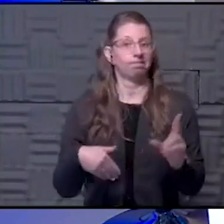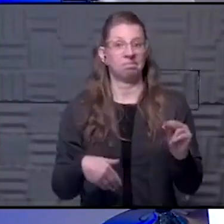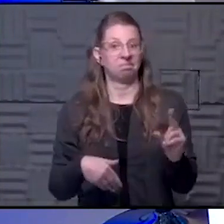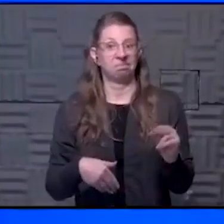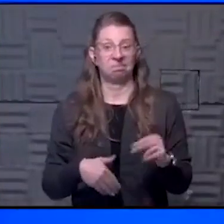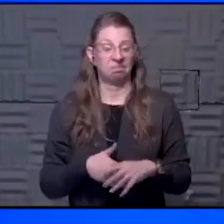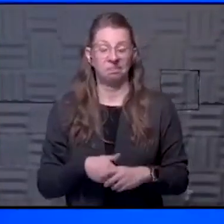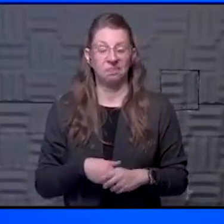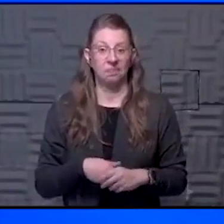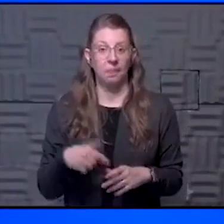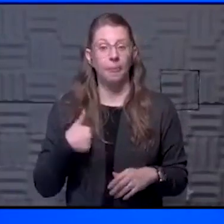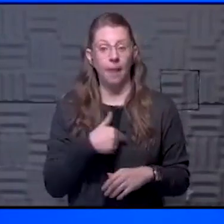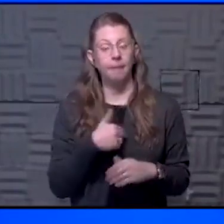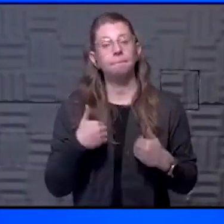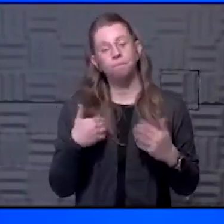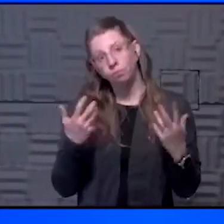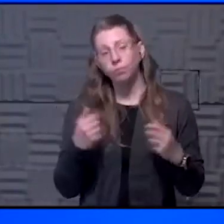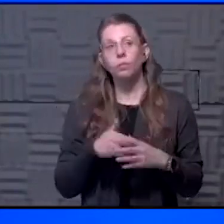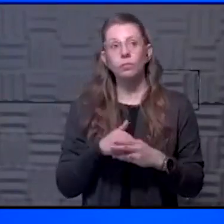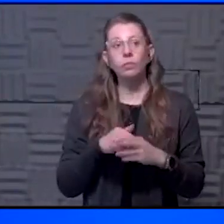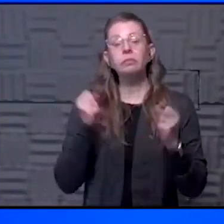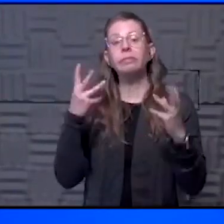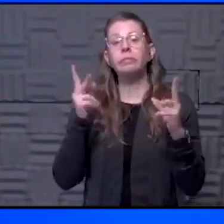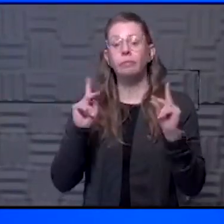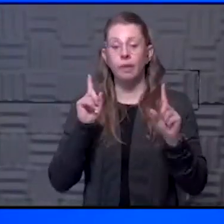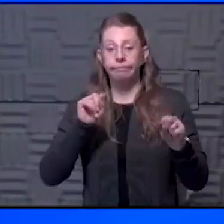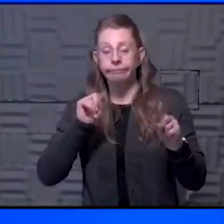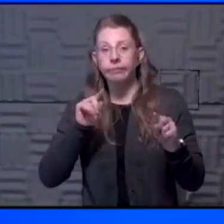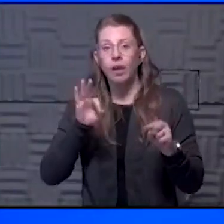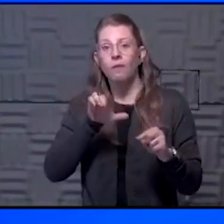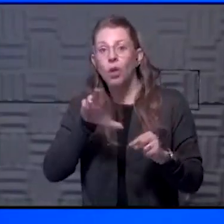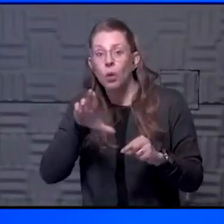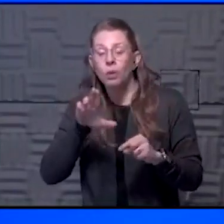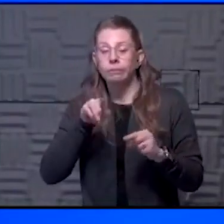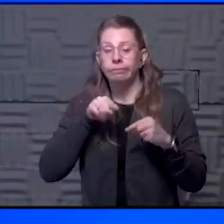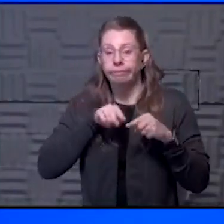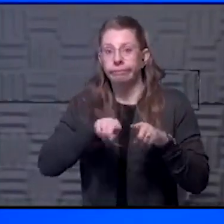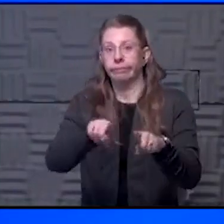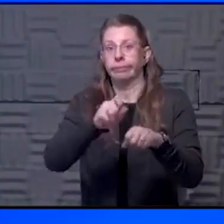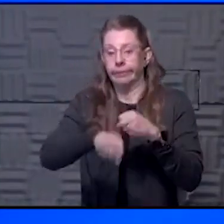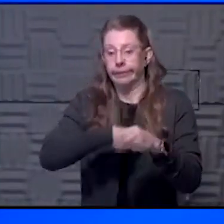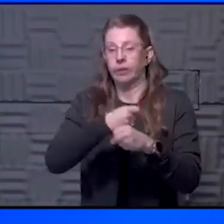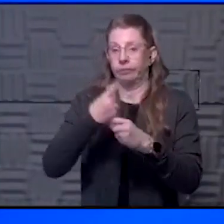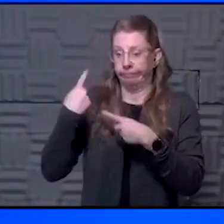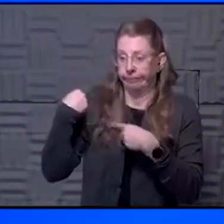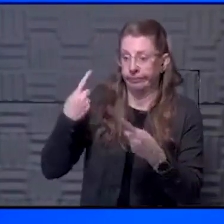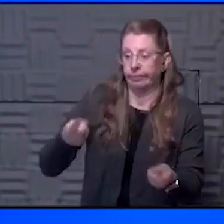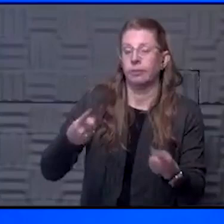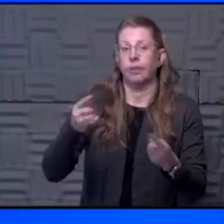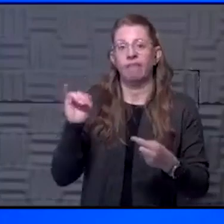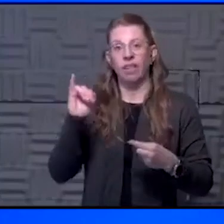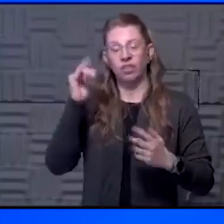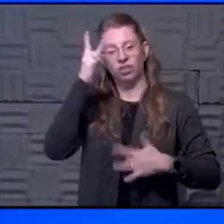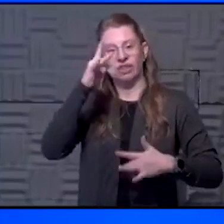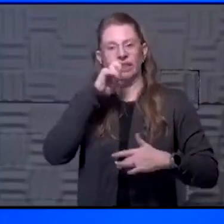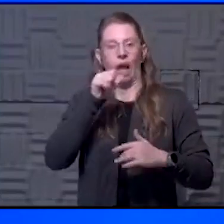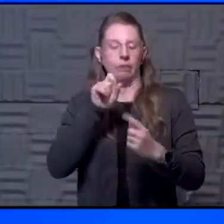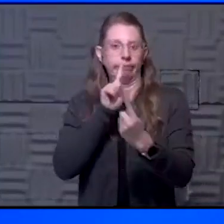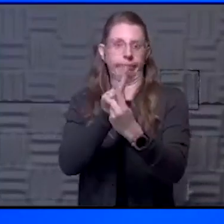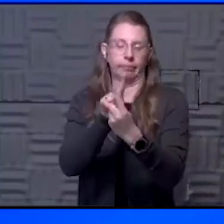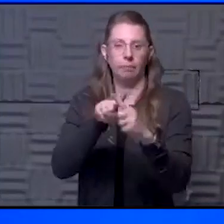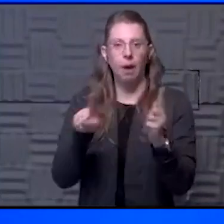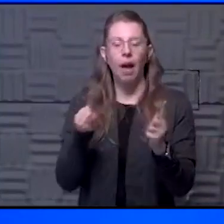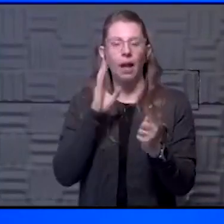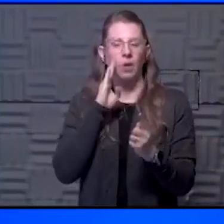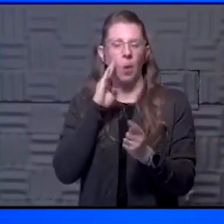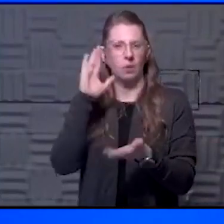of. You know, we do have, there was a lot of people who come to the hospital in influenza years that infectious disease doesn't see, but I know it's extremely